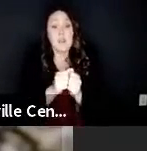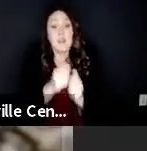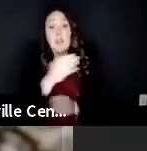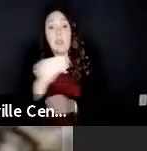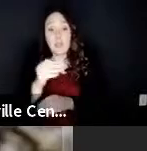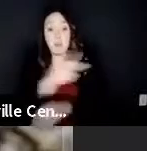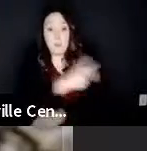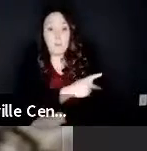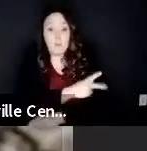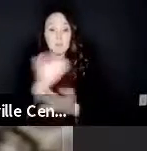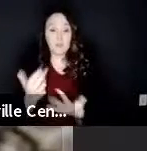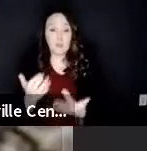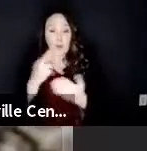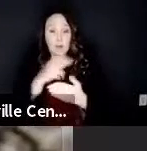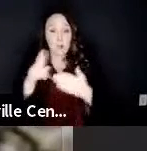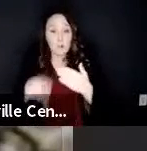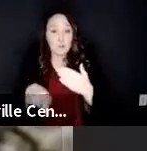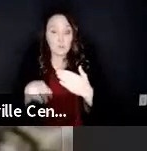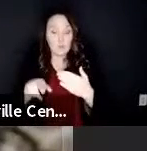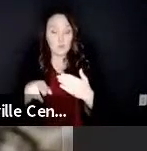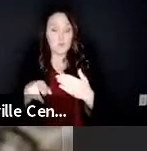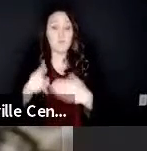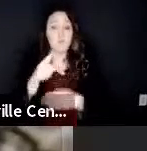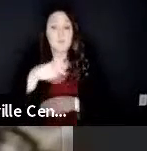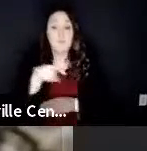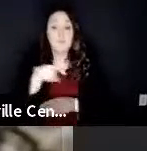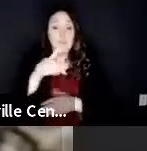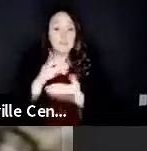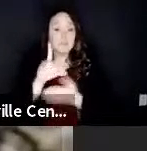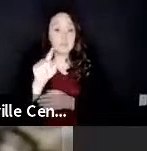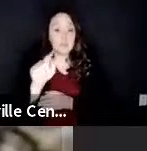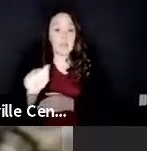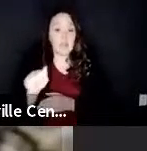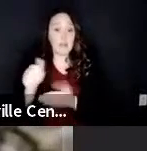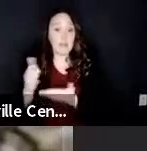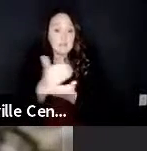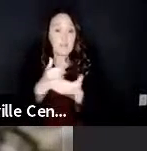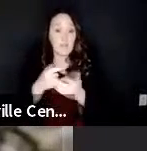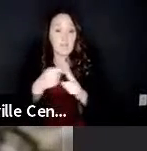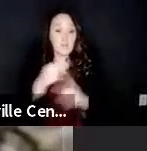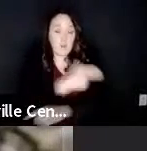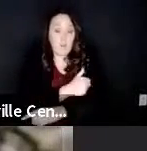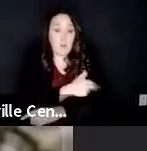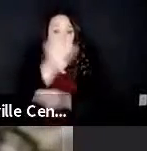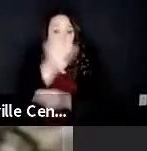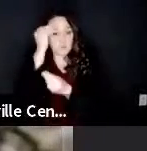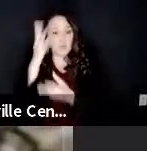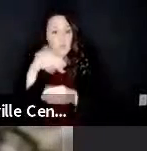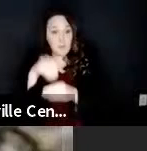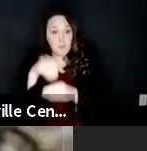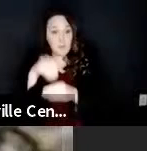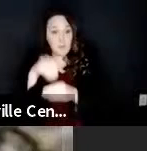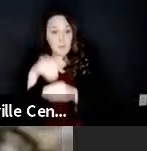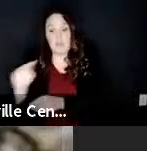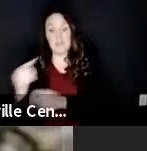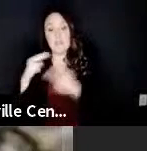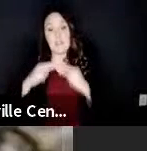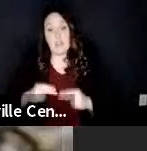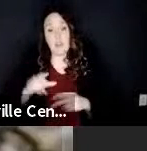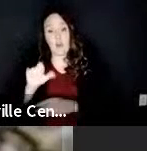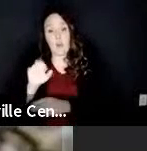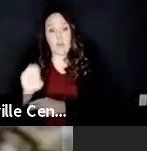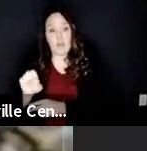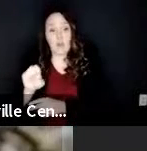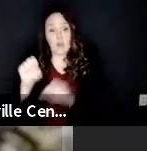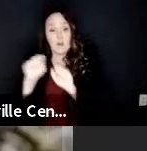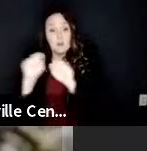hospitals. These data are gathered from the information hospitals put into the Tennessee Healthcare Resource Tracking System, or HERTS, and